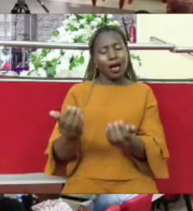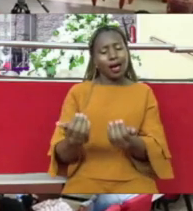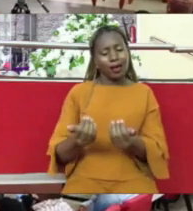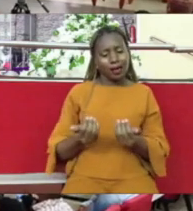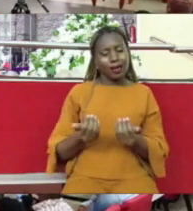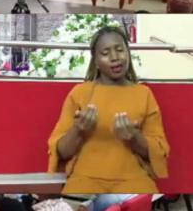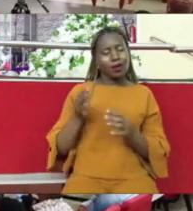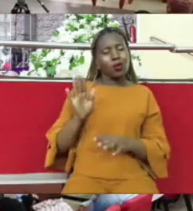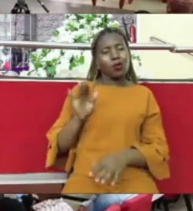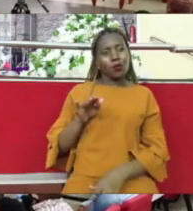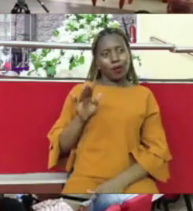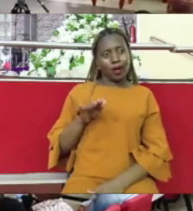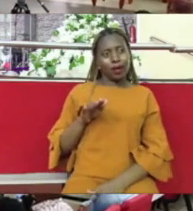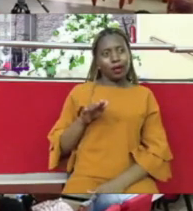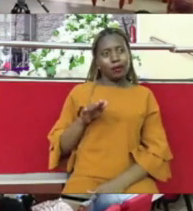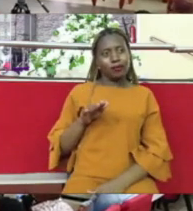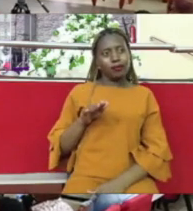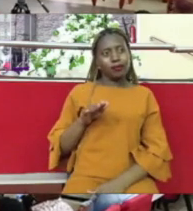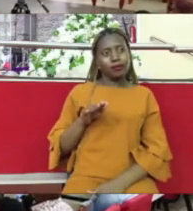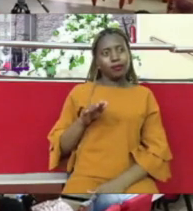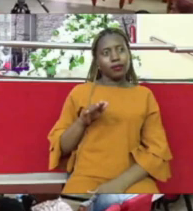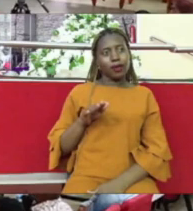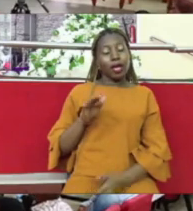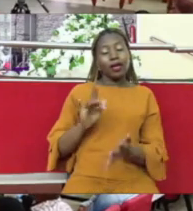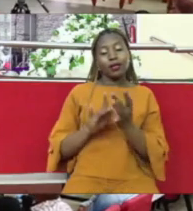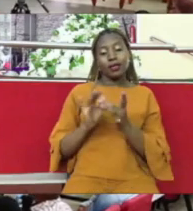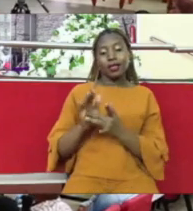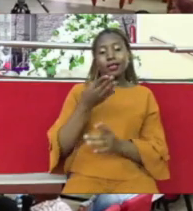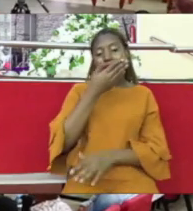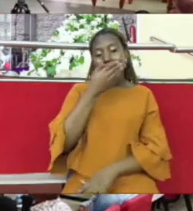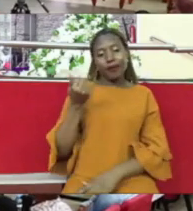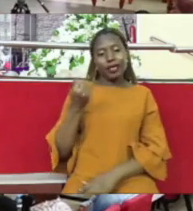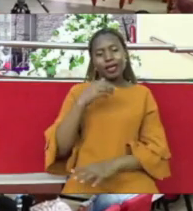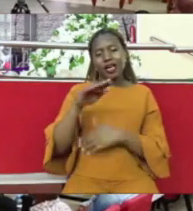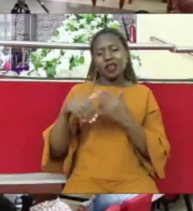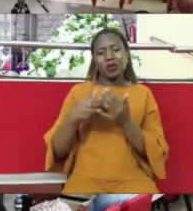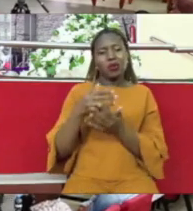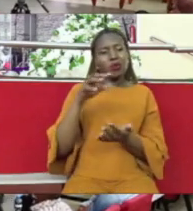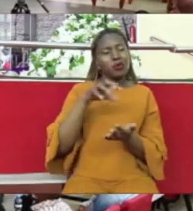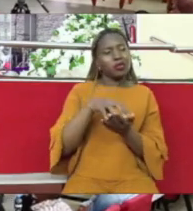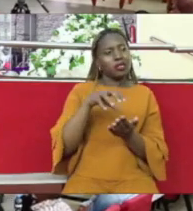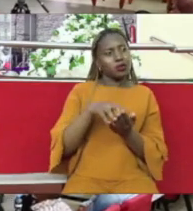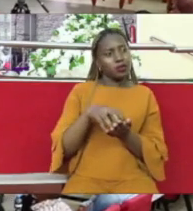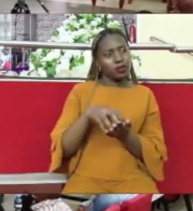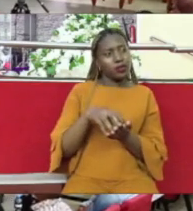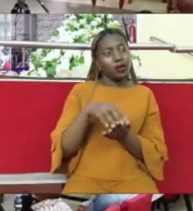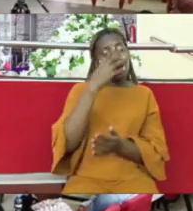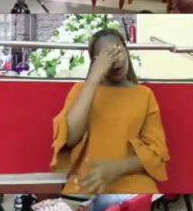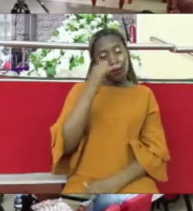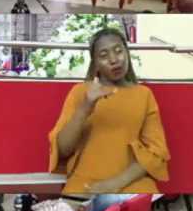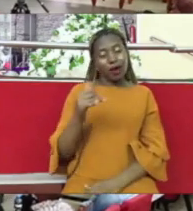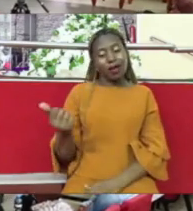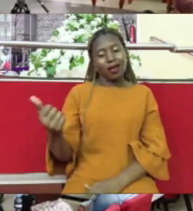na wasiwasi. But Jesus is better in every respect. Lakini Yesu ni bora katika hali zote. Because anytime you encounter